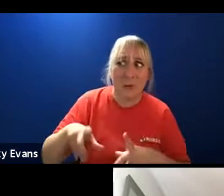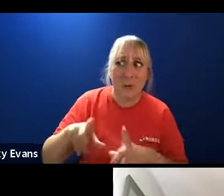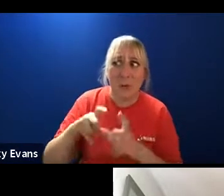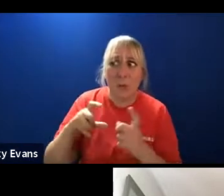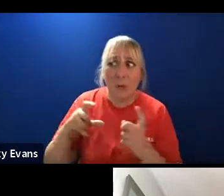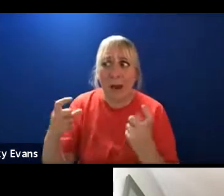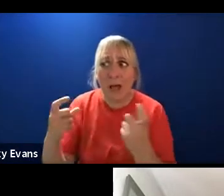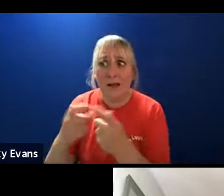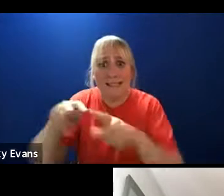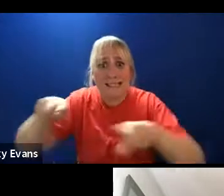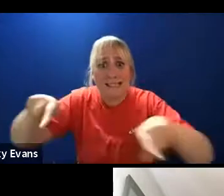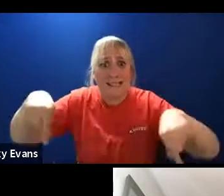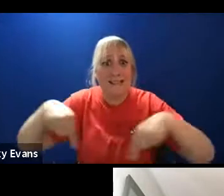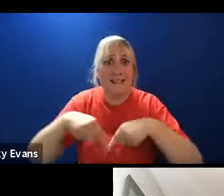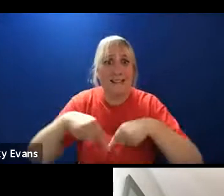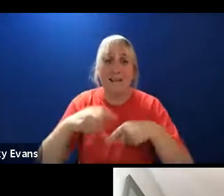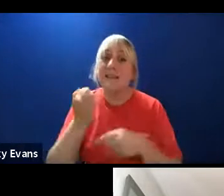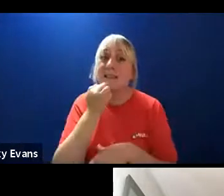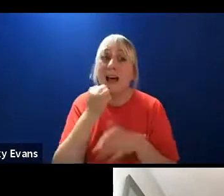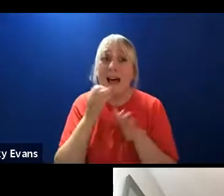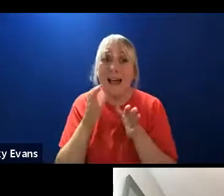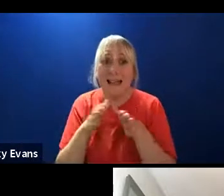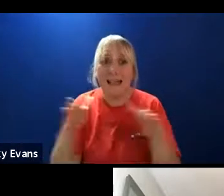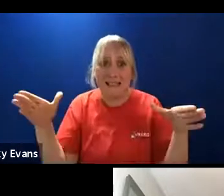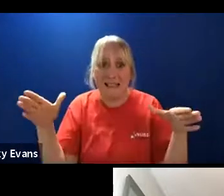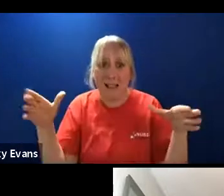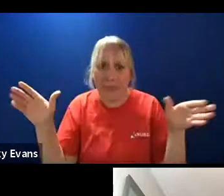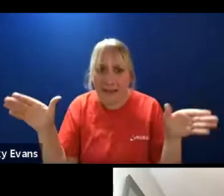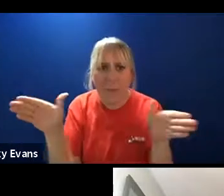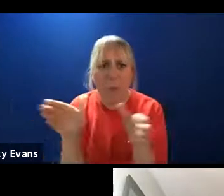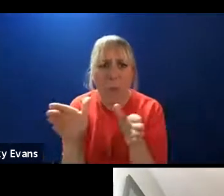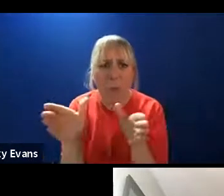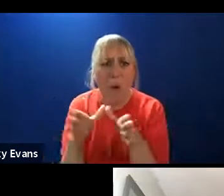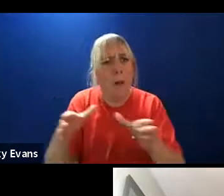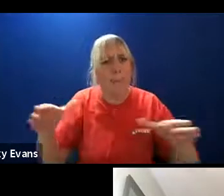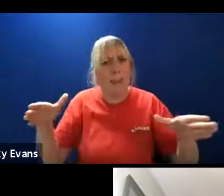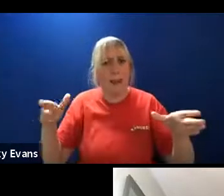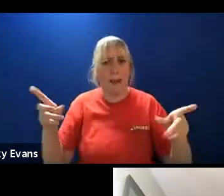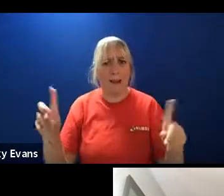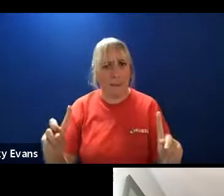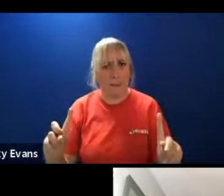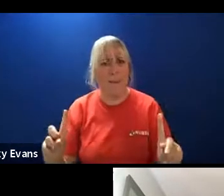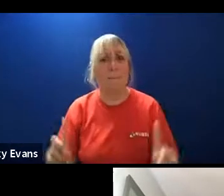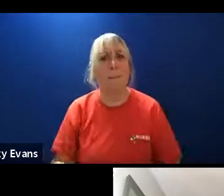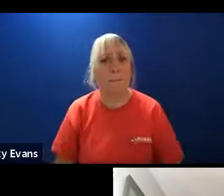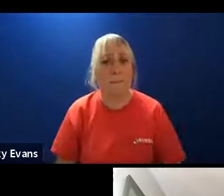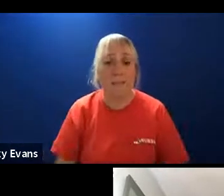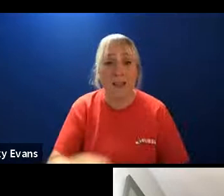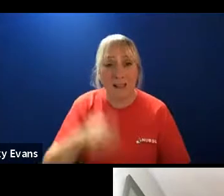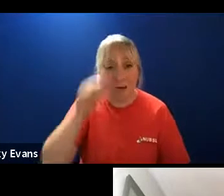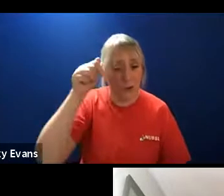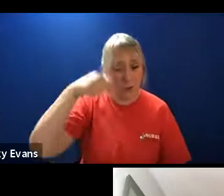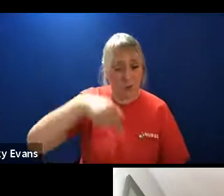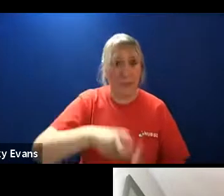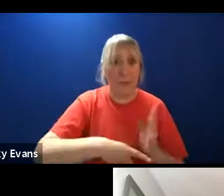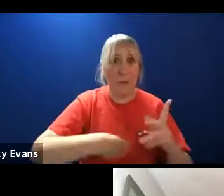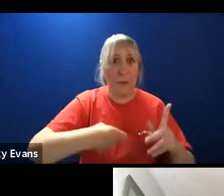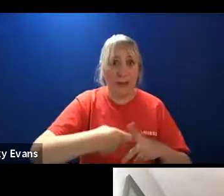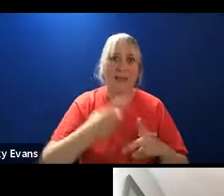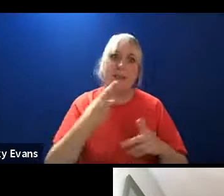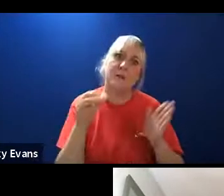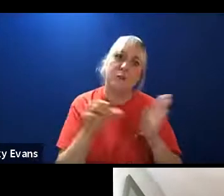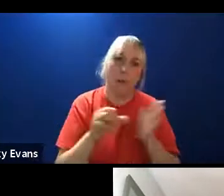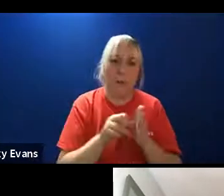small for social distancing? I know one of the issues that's come up in a big way in this country, and where there have been